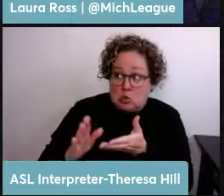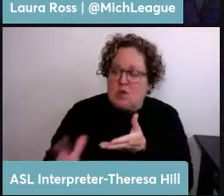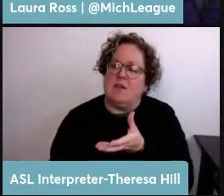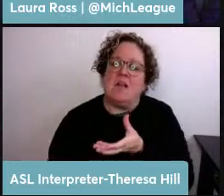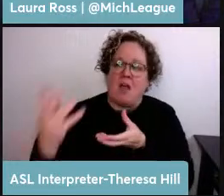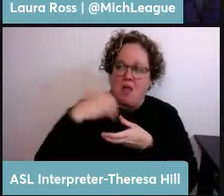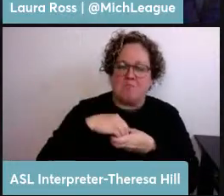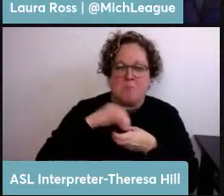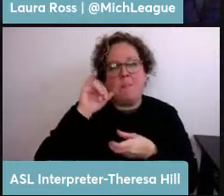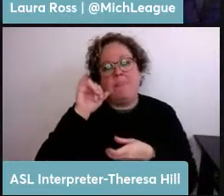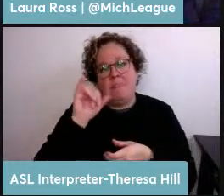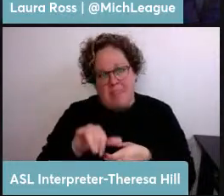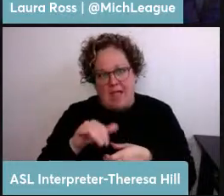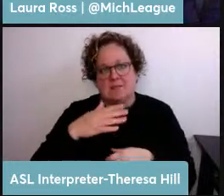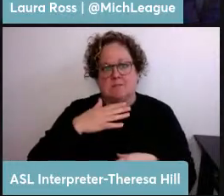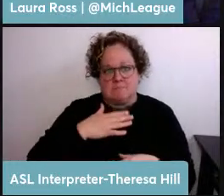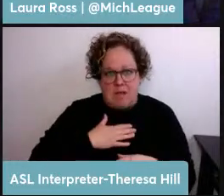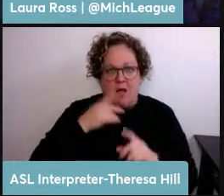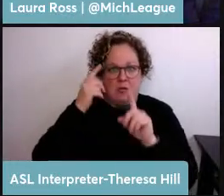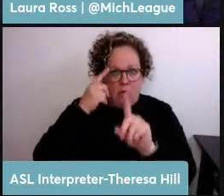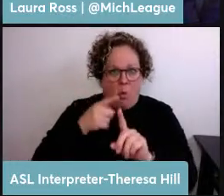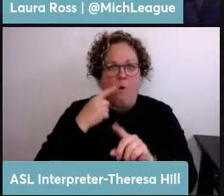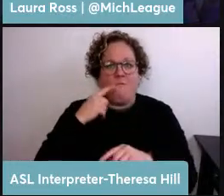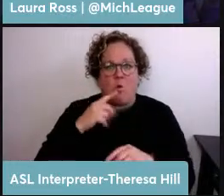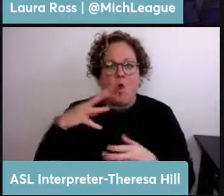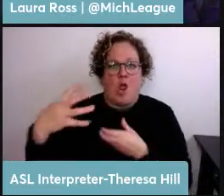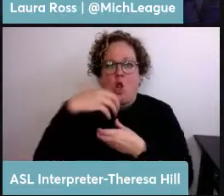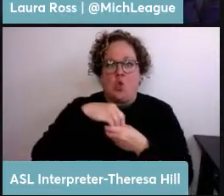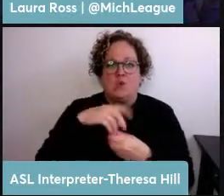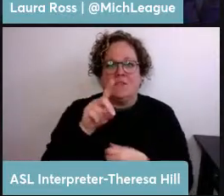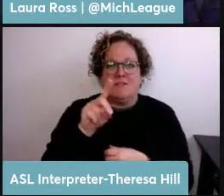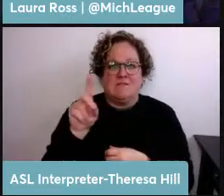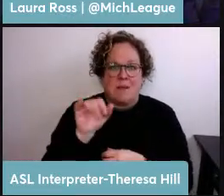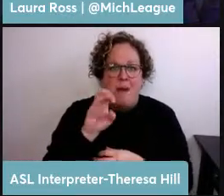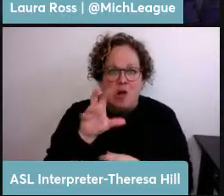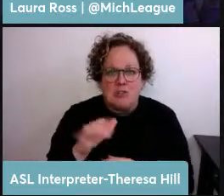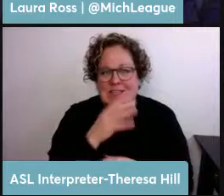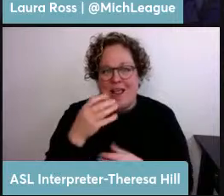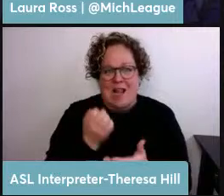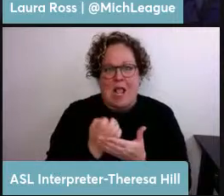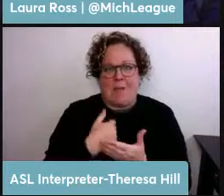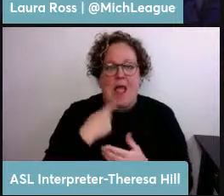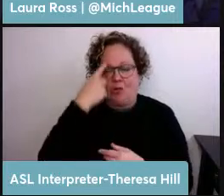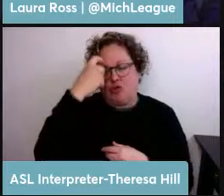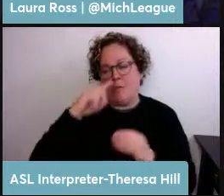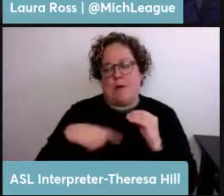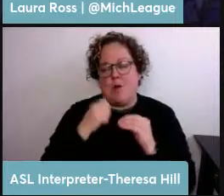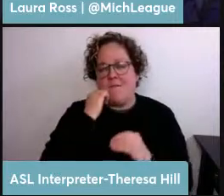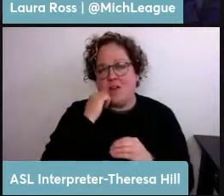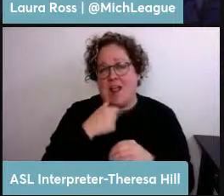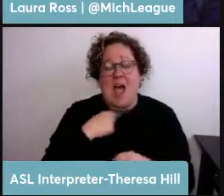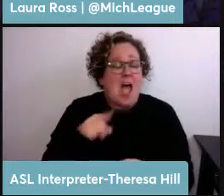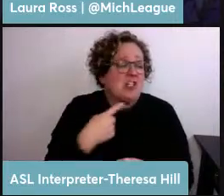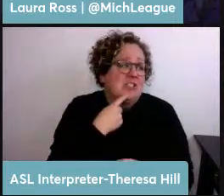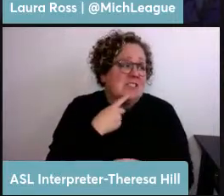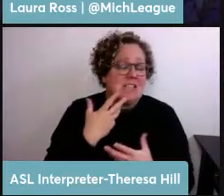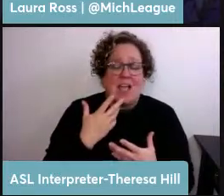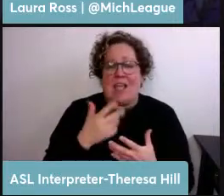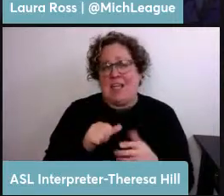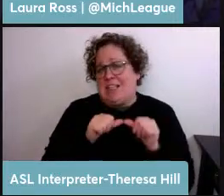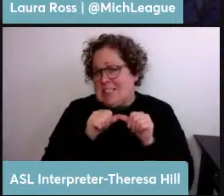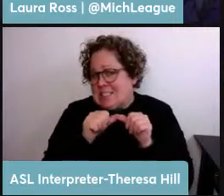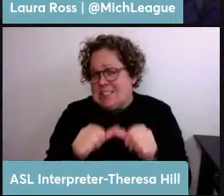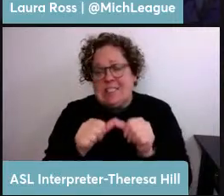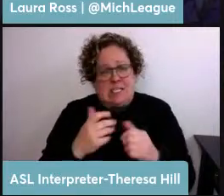that to me is the inclusive democracy and economy that I dream about every day. So I just say stay encouraged and keep